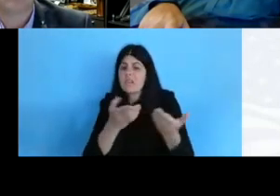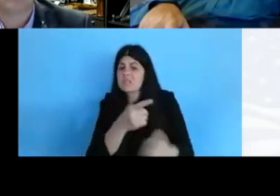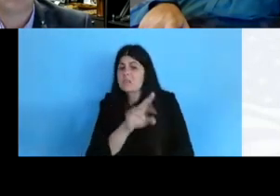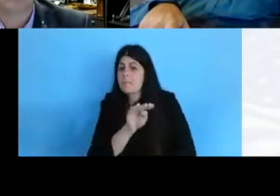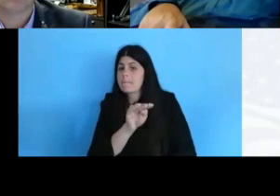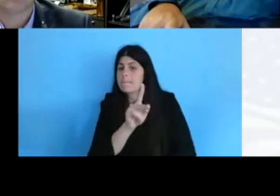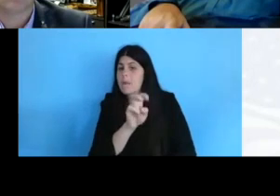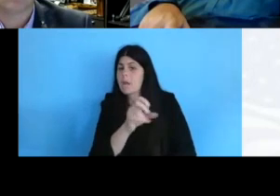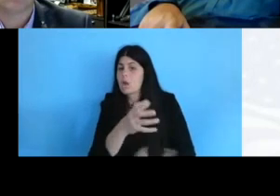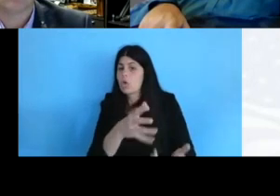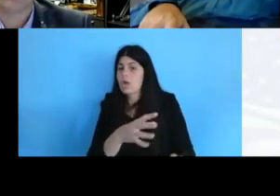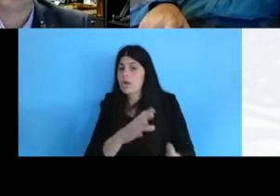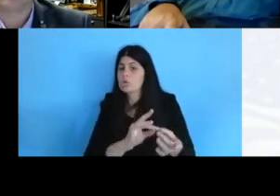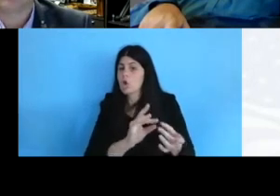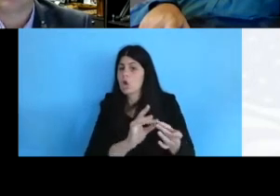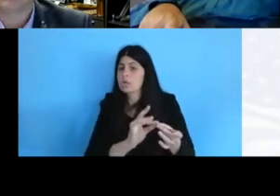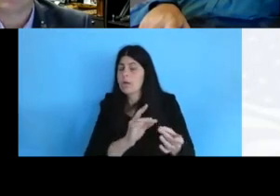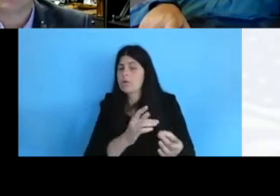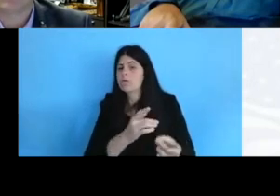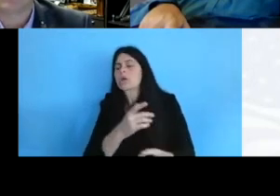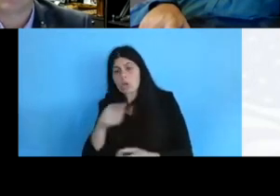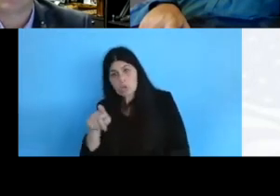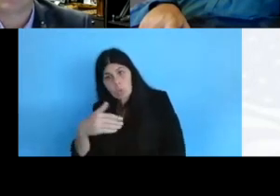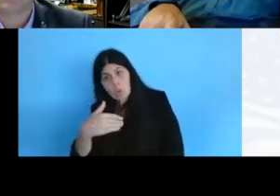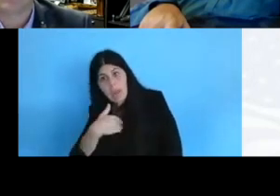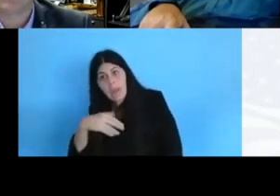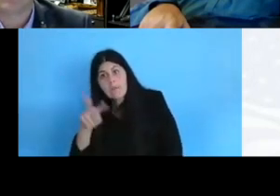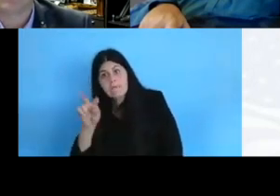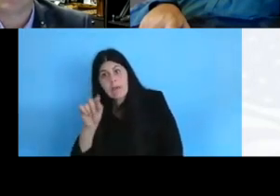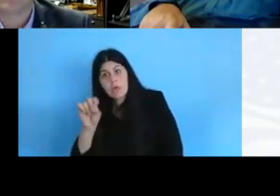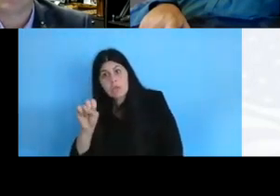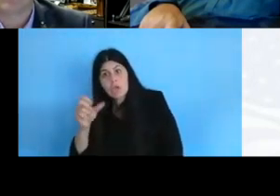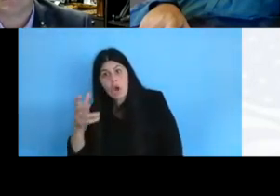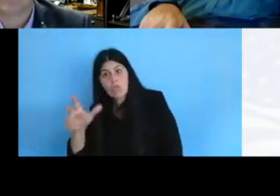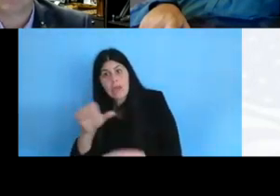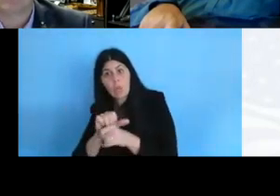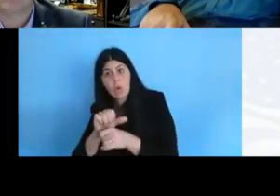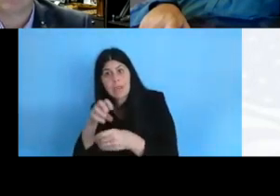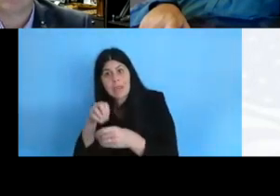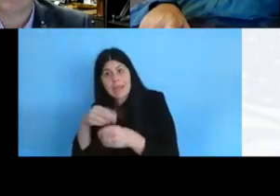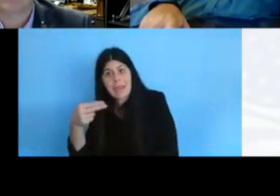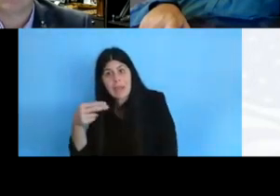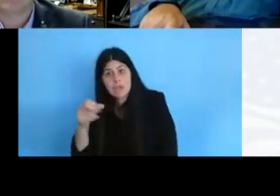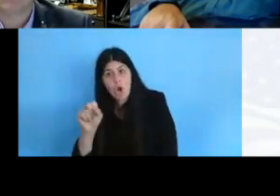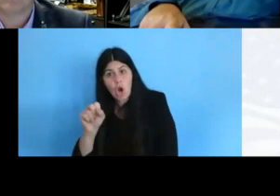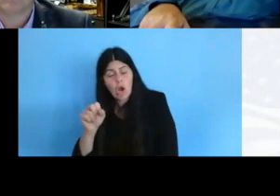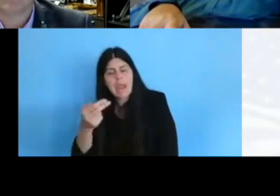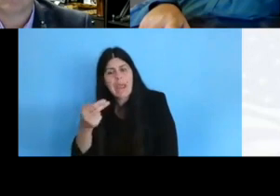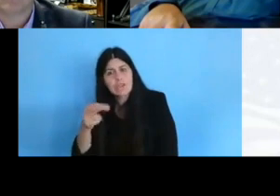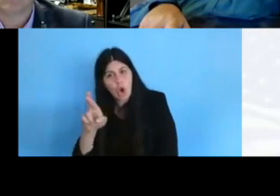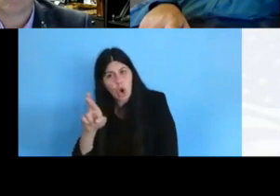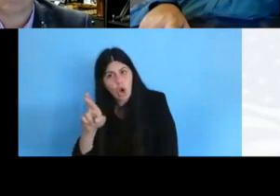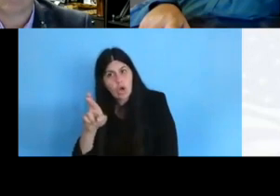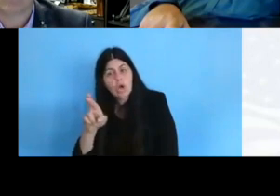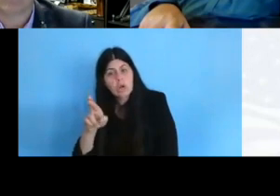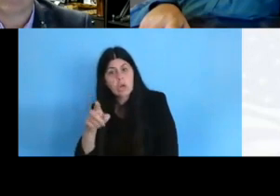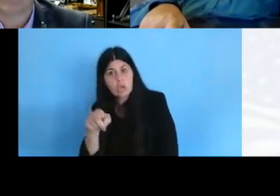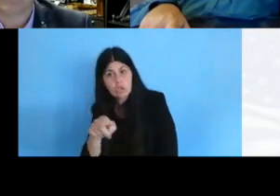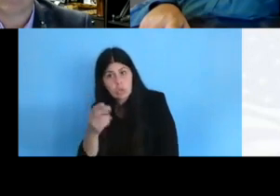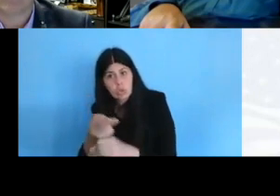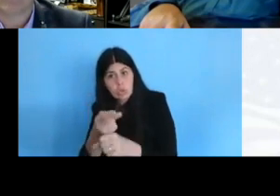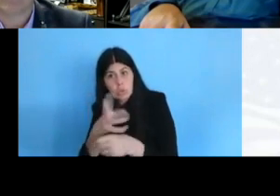veterans in your recruiting and HR arena? Do you use inclusive language? Do you have